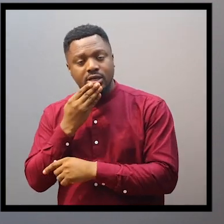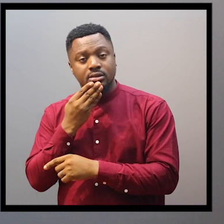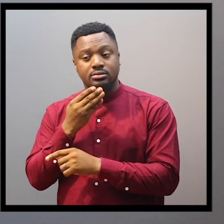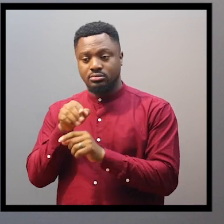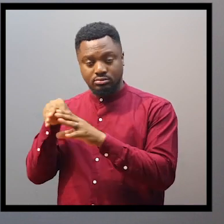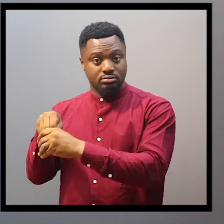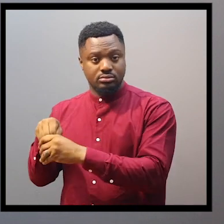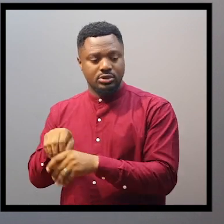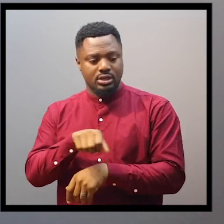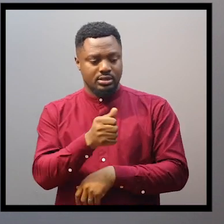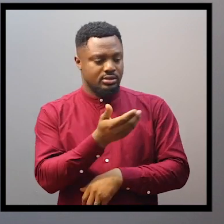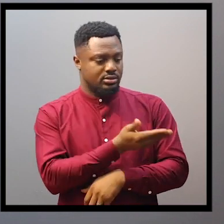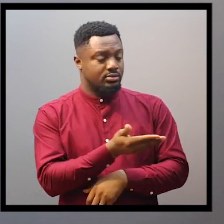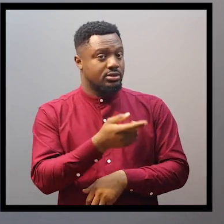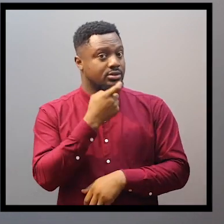and substance addiction.